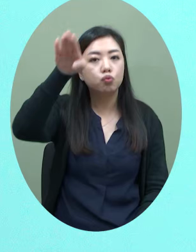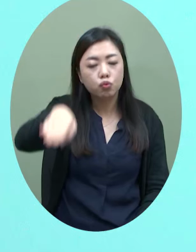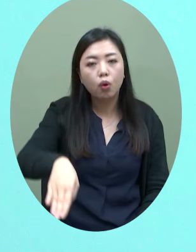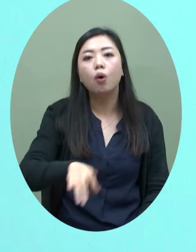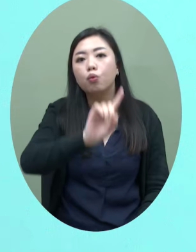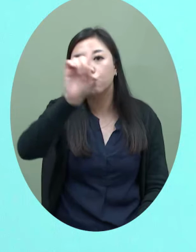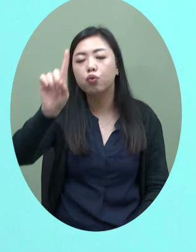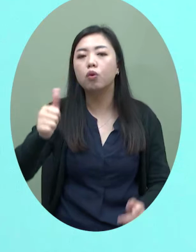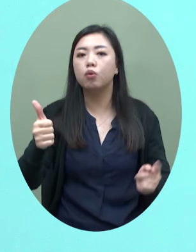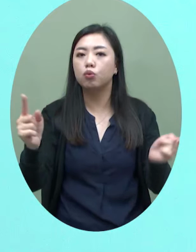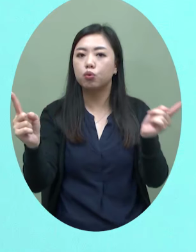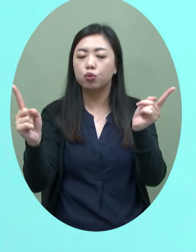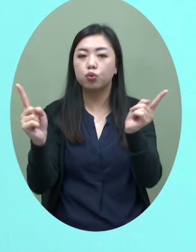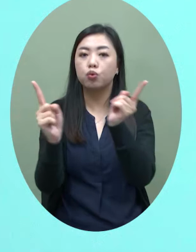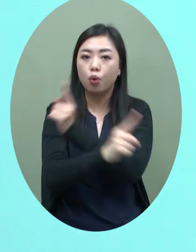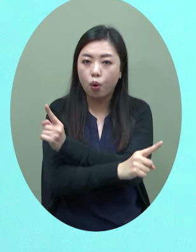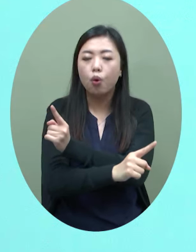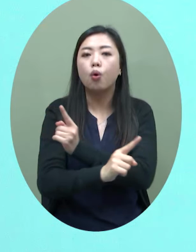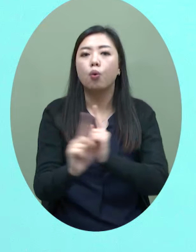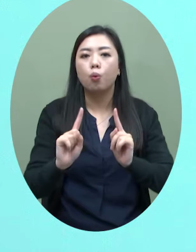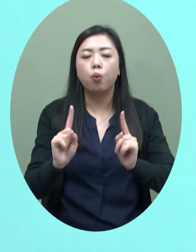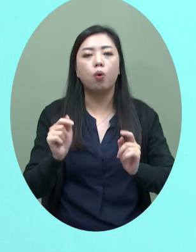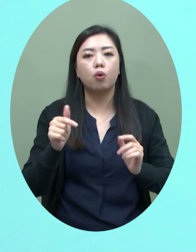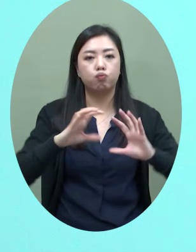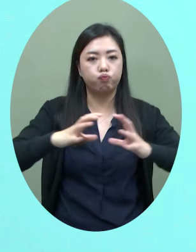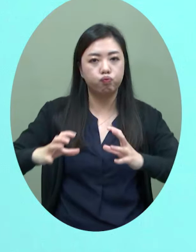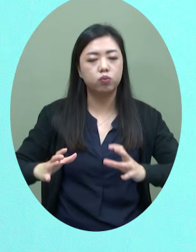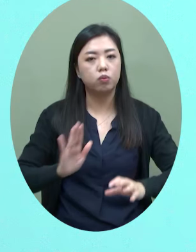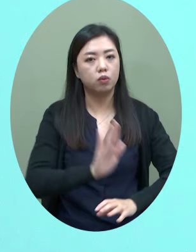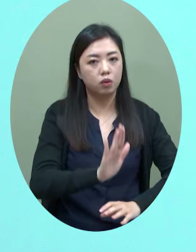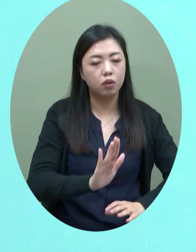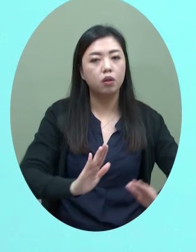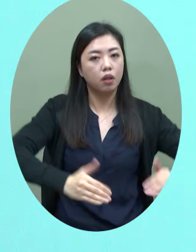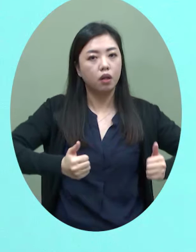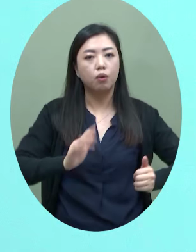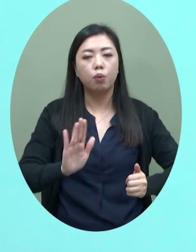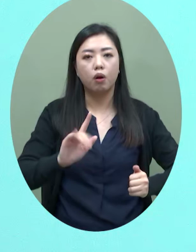than the sectoral interest in Hong Kong. So I'm sure that ultimately,